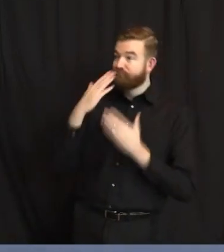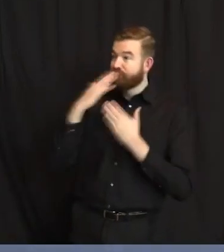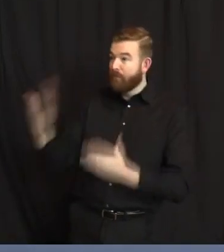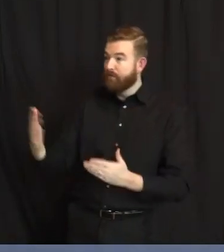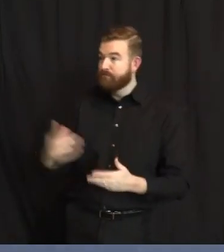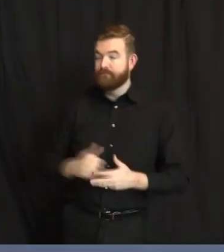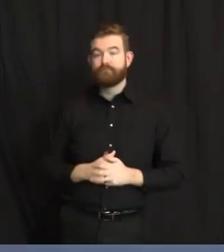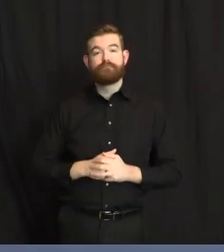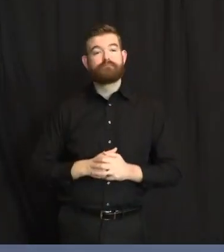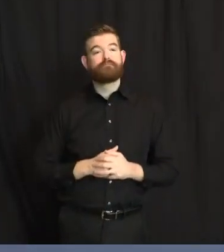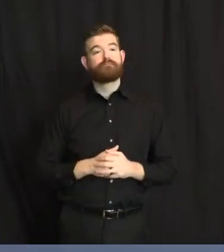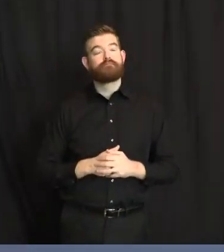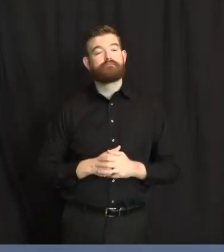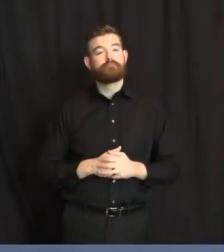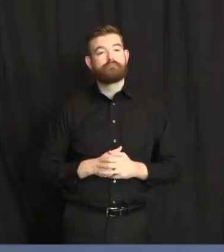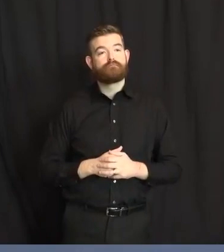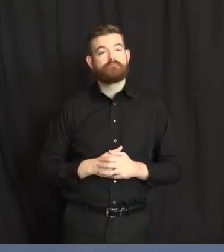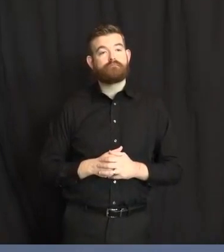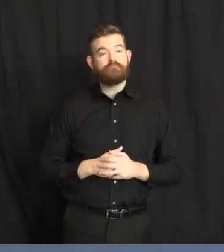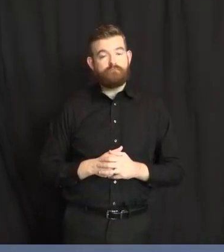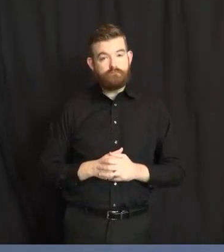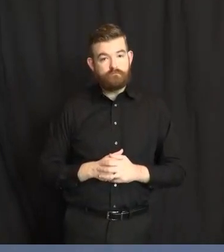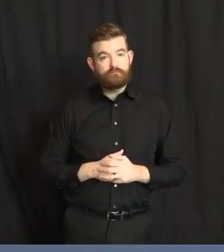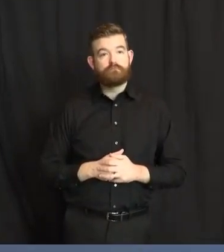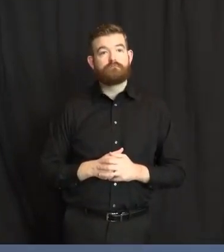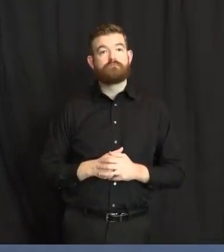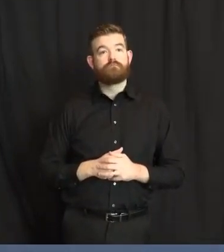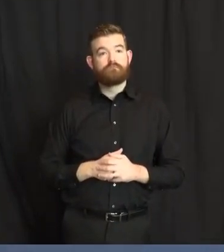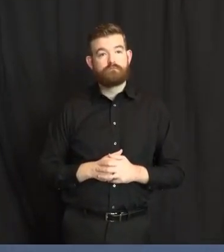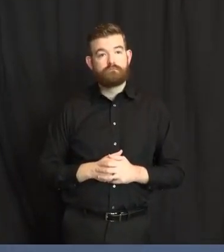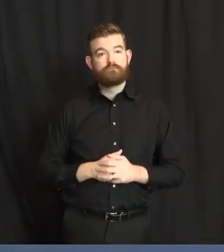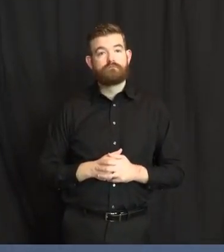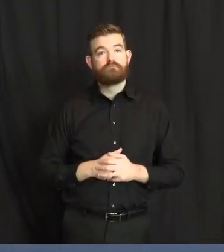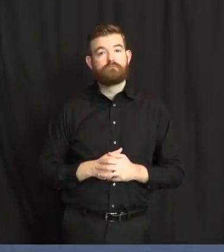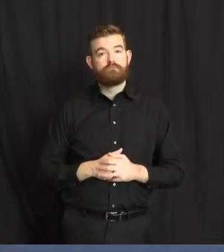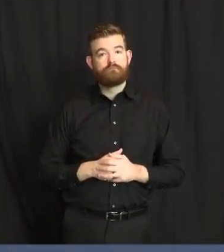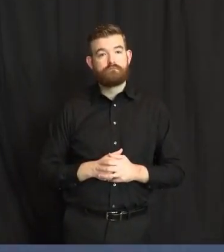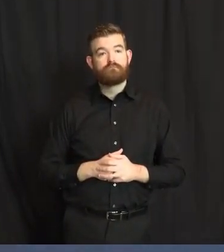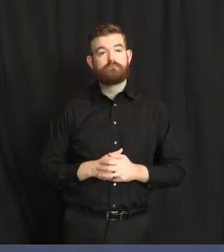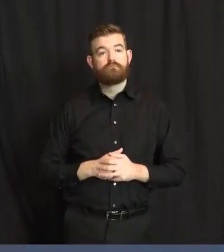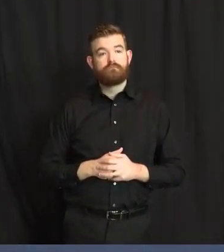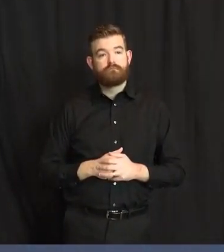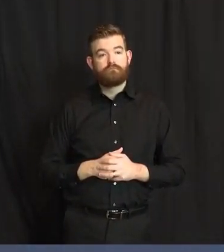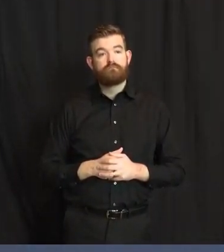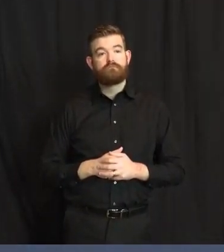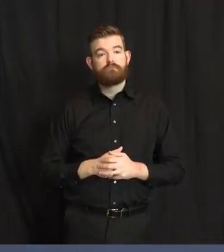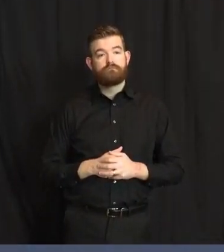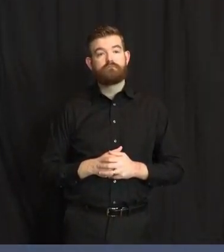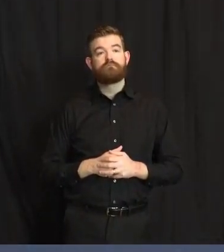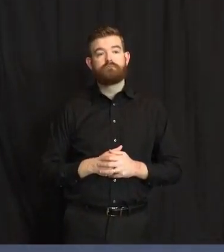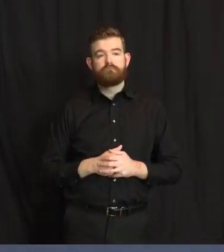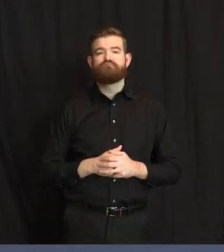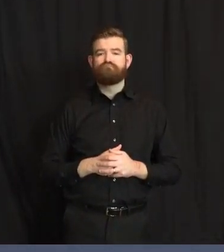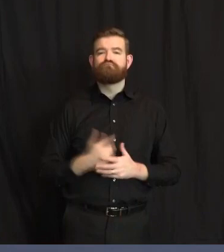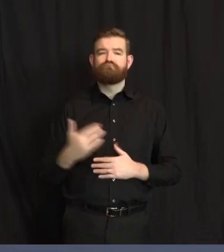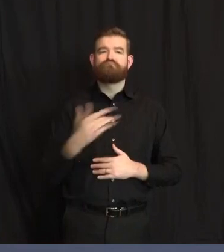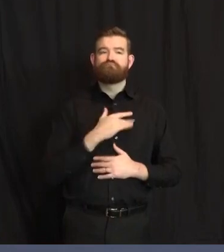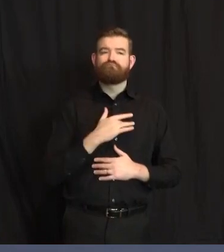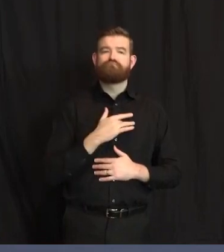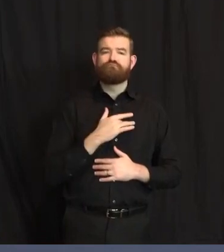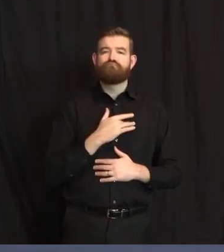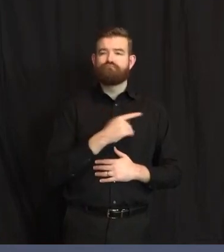also on behalf of the State Police Family Commissioner, that we offer our condolences and mourn and grieve alongside you in the loss of Officer